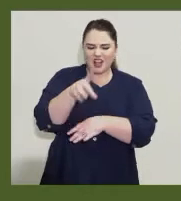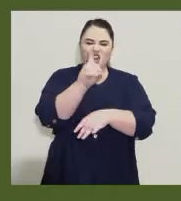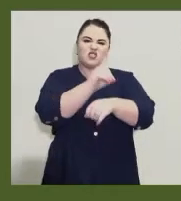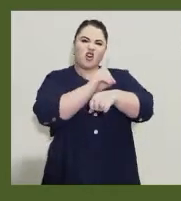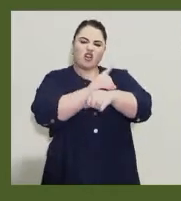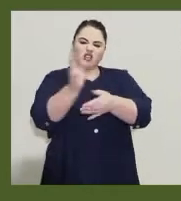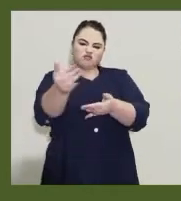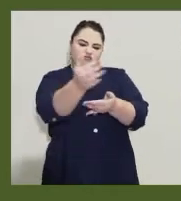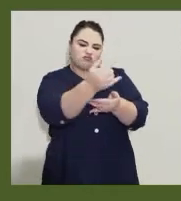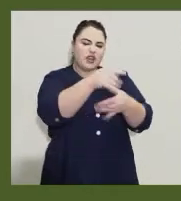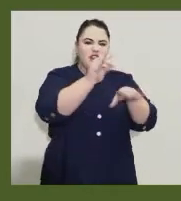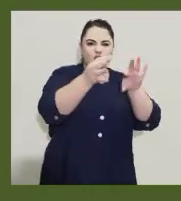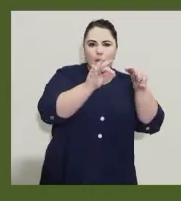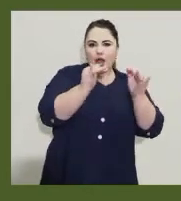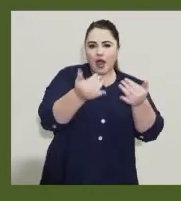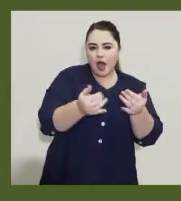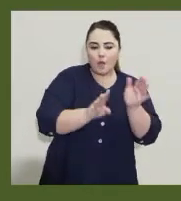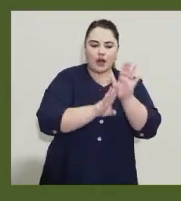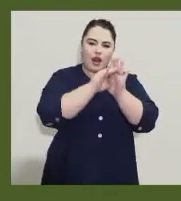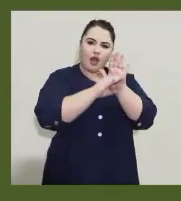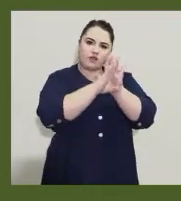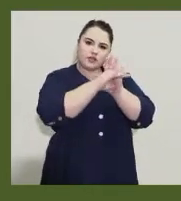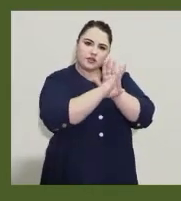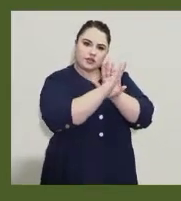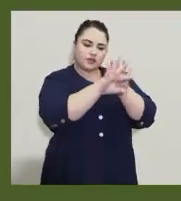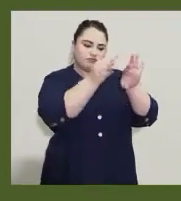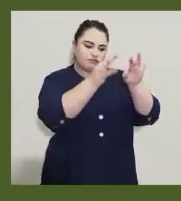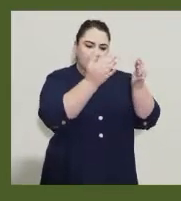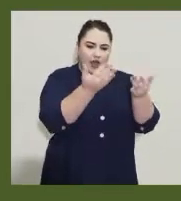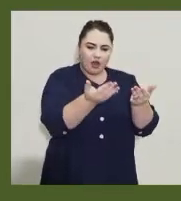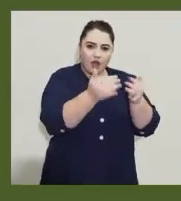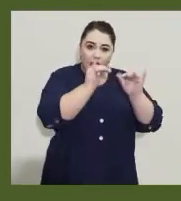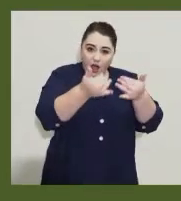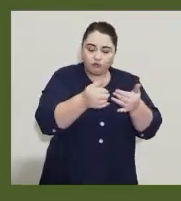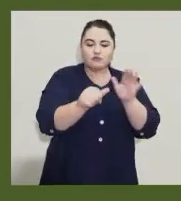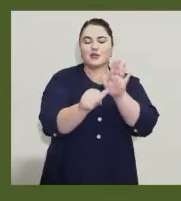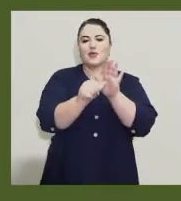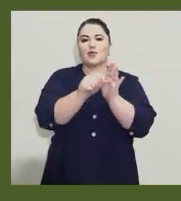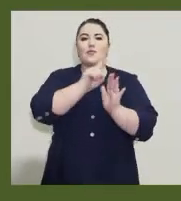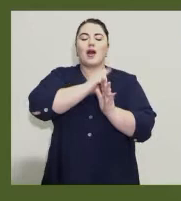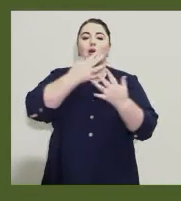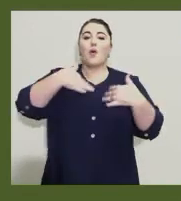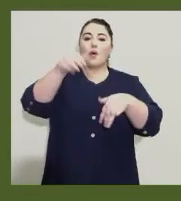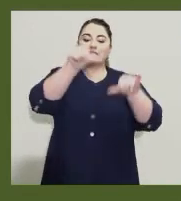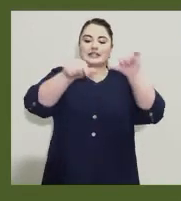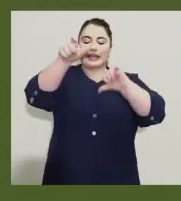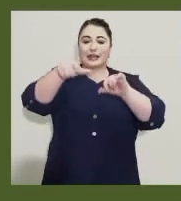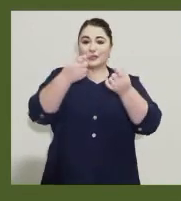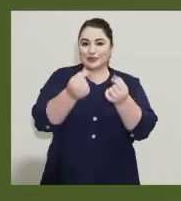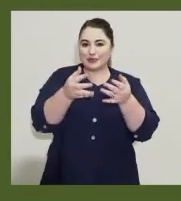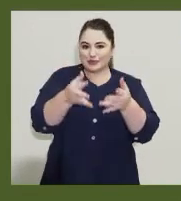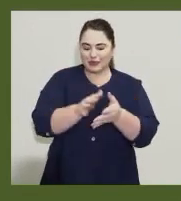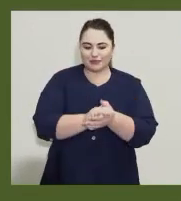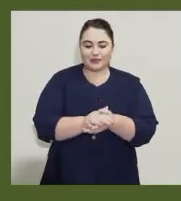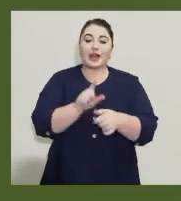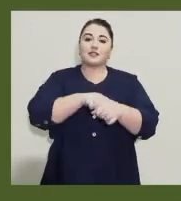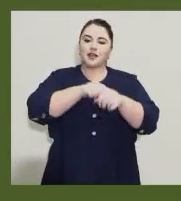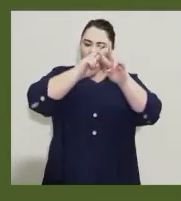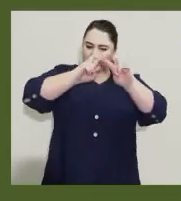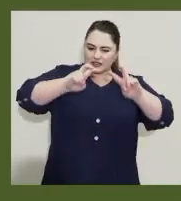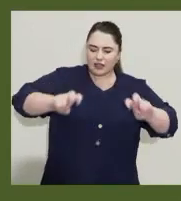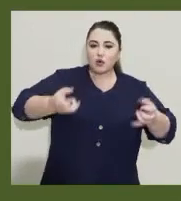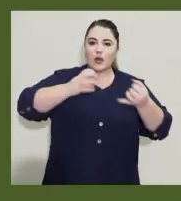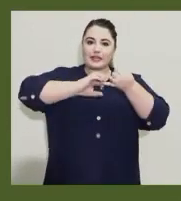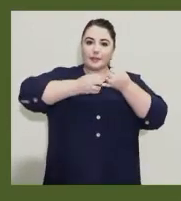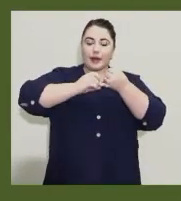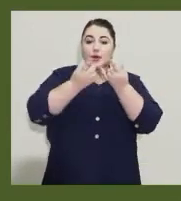to interpret data and graphs is very important because all scientists do that. Then, when you do an investigation